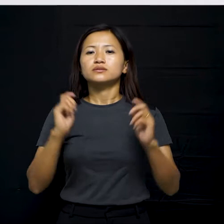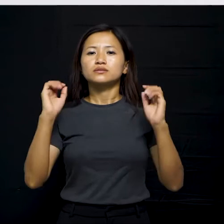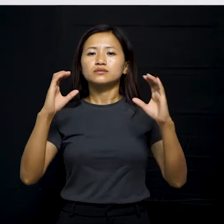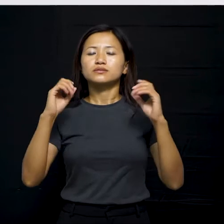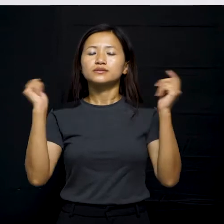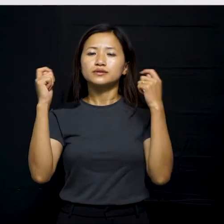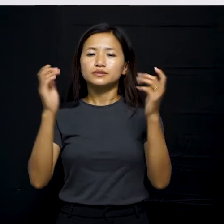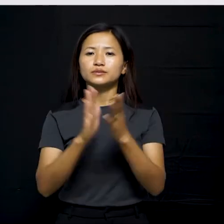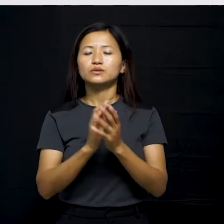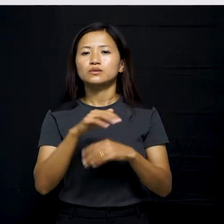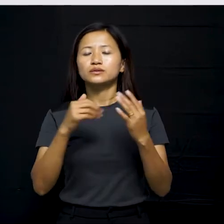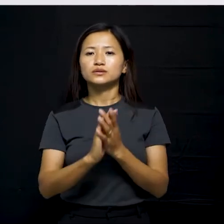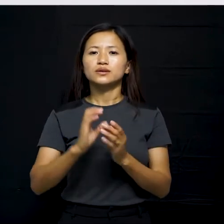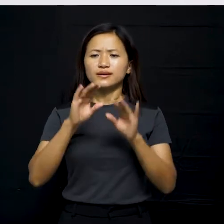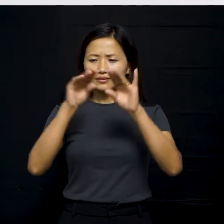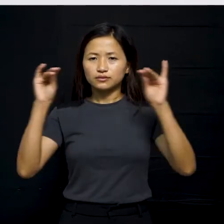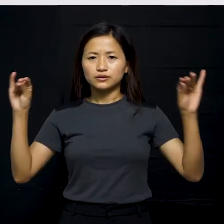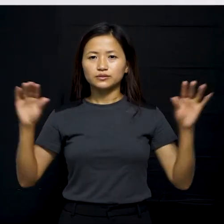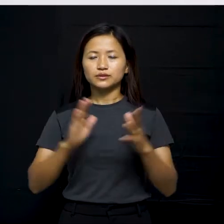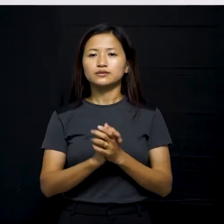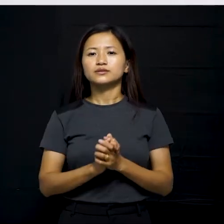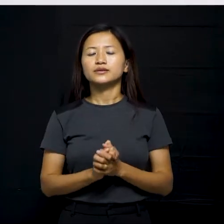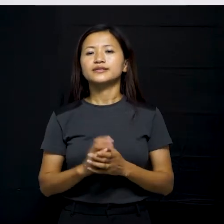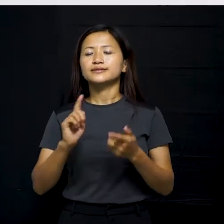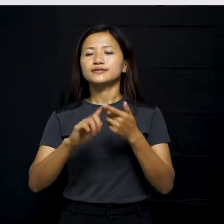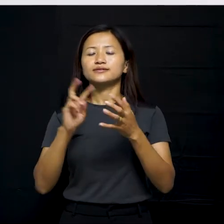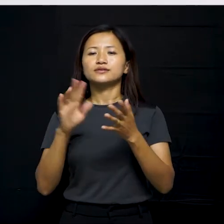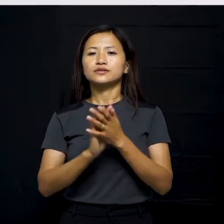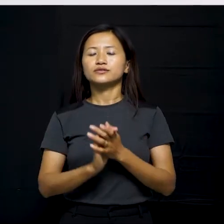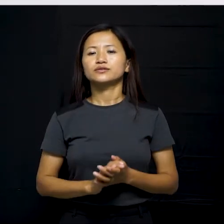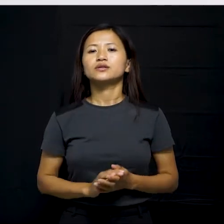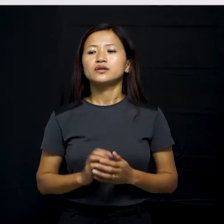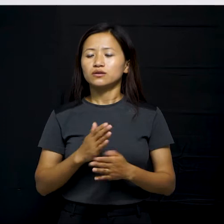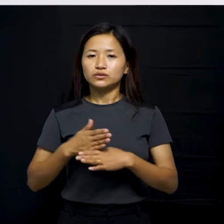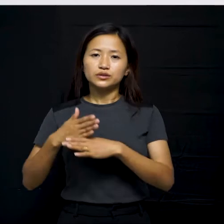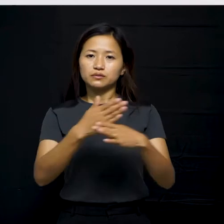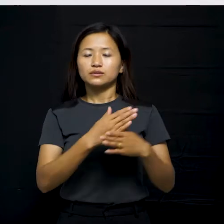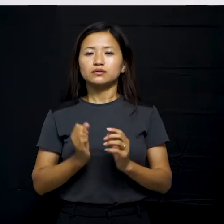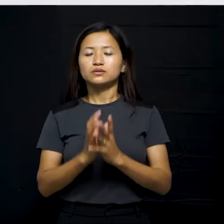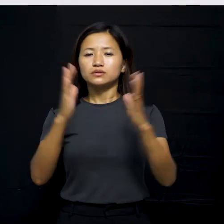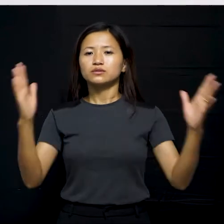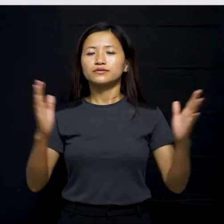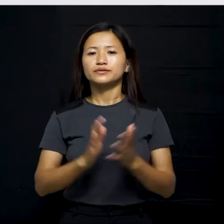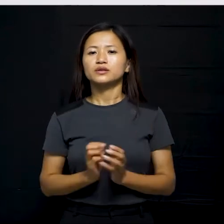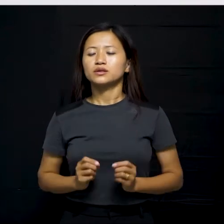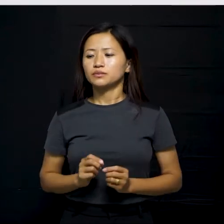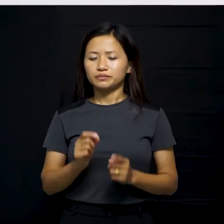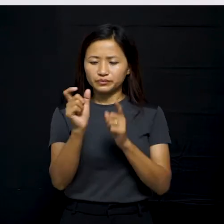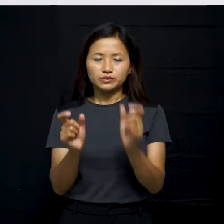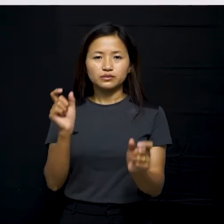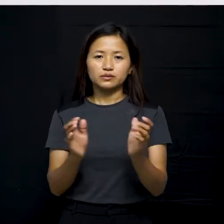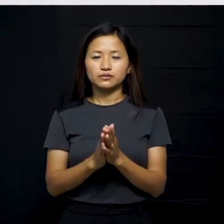is celebrated with great joy, with a lot of sharing, and then people also do a lot of